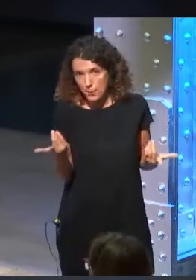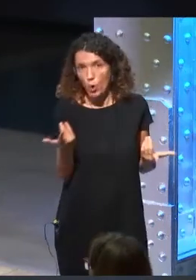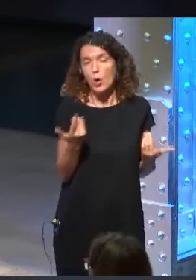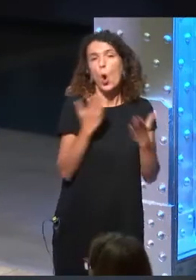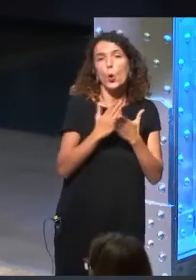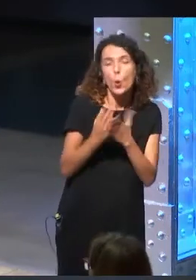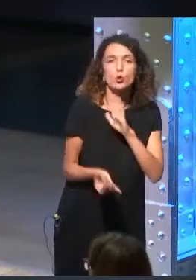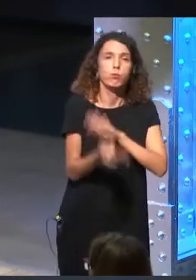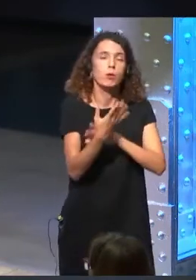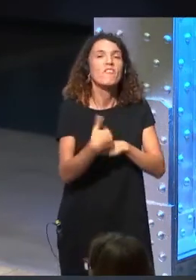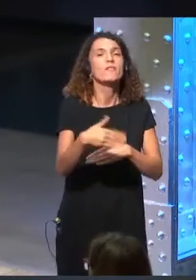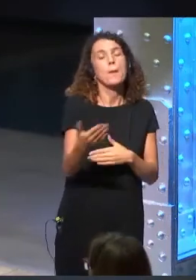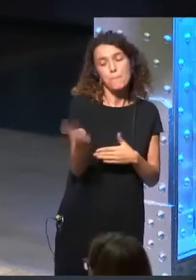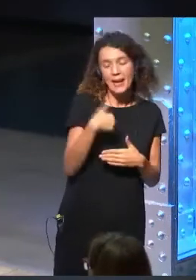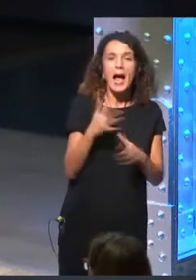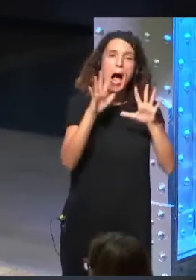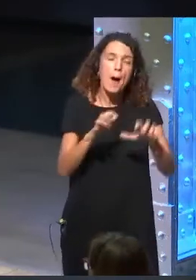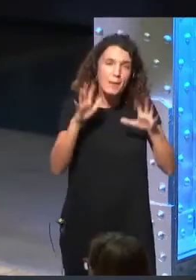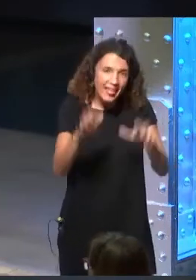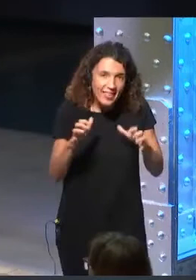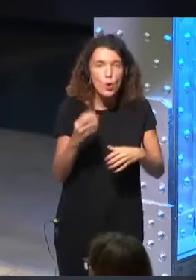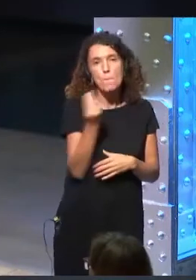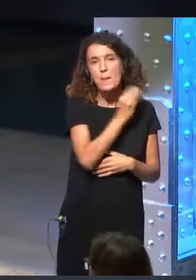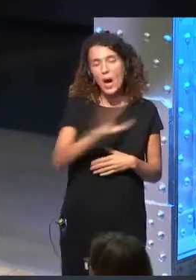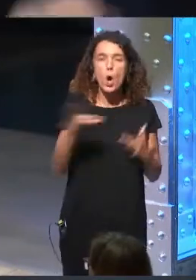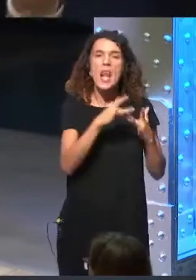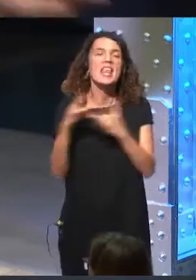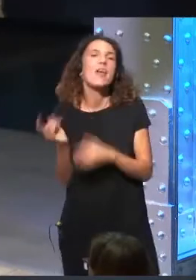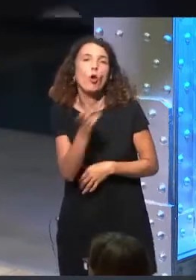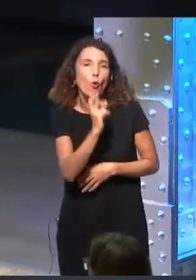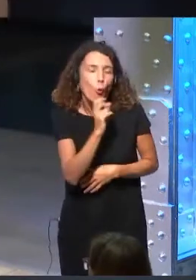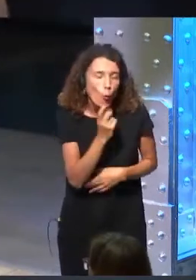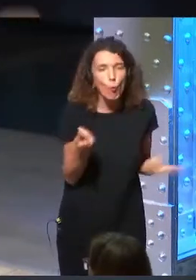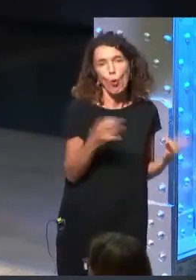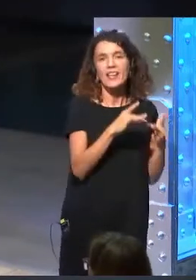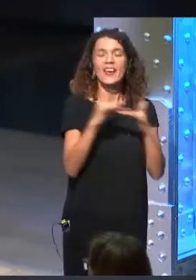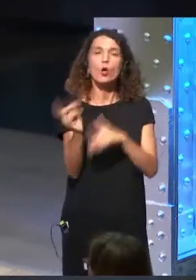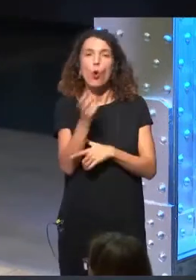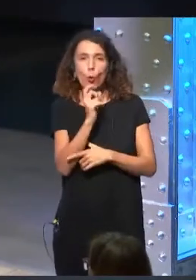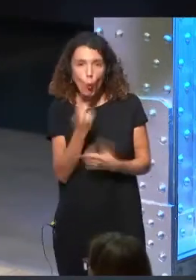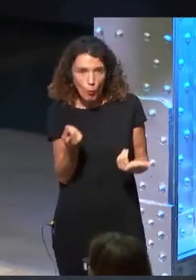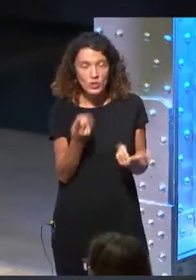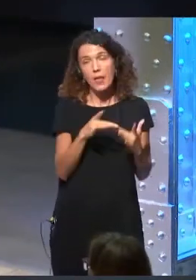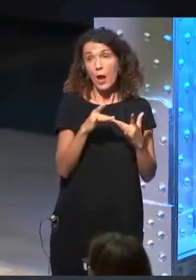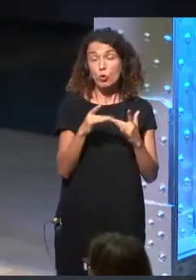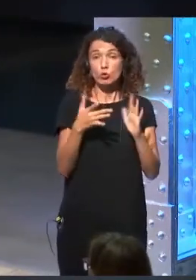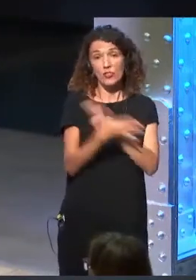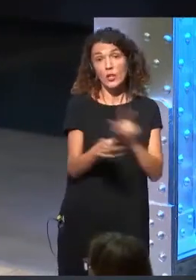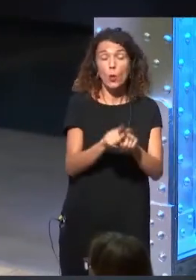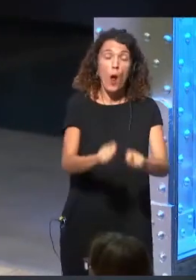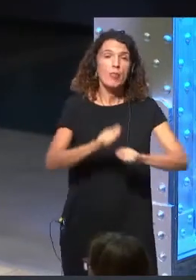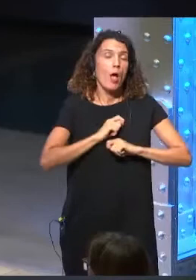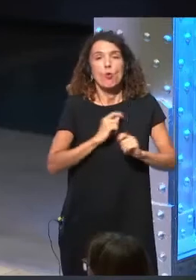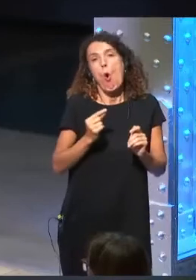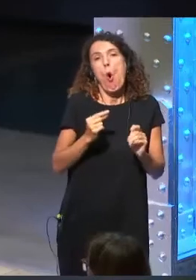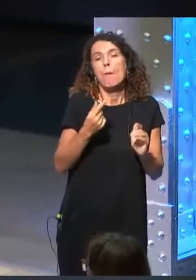know, and as if somehow leadership was something that you could, you know, get an A grade in.